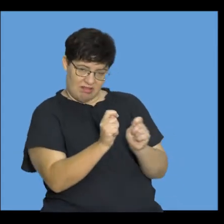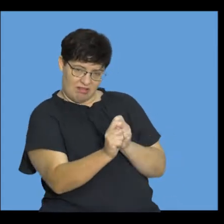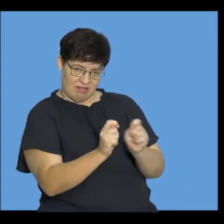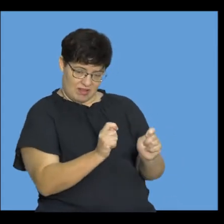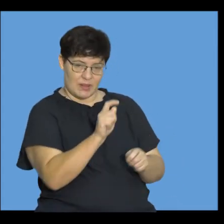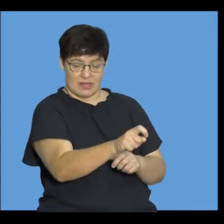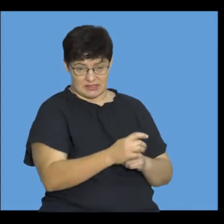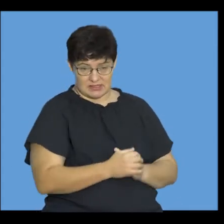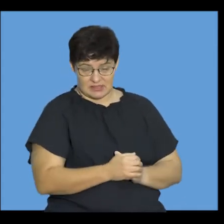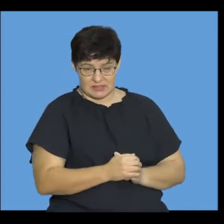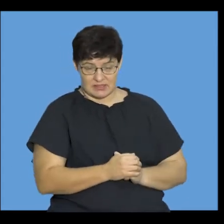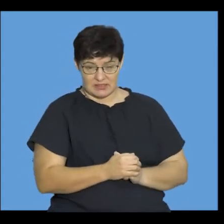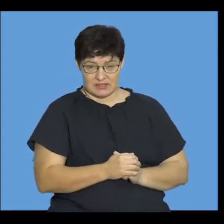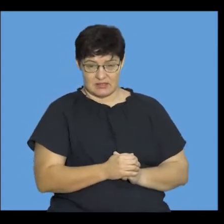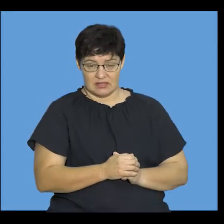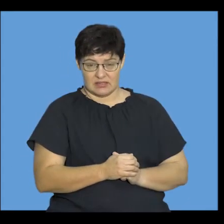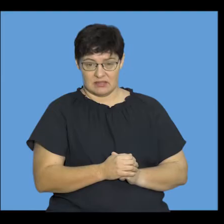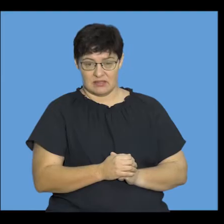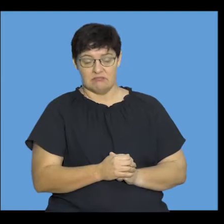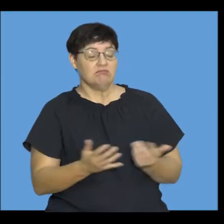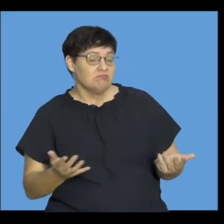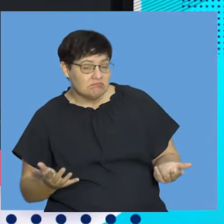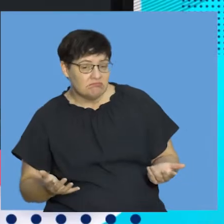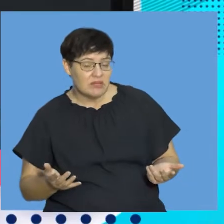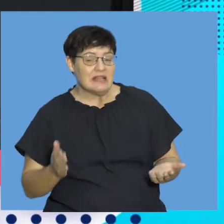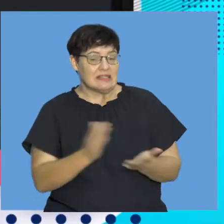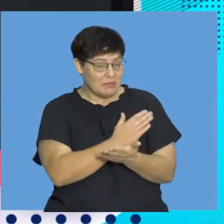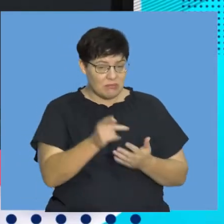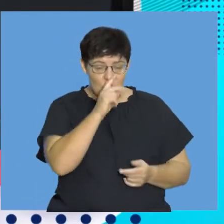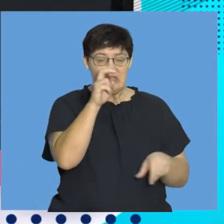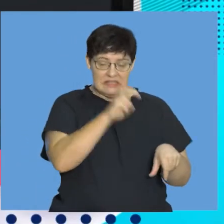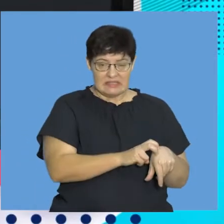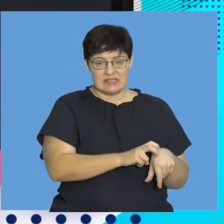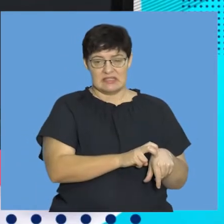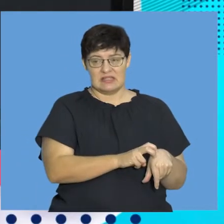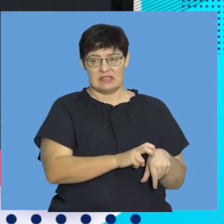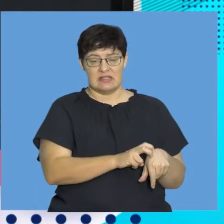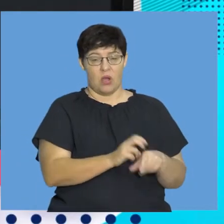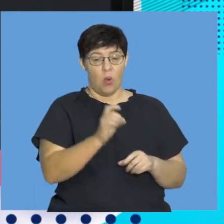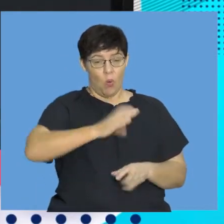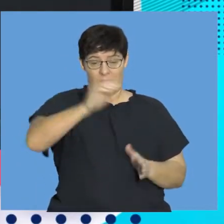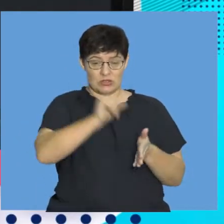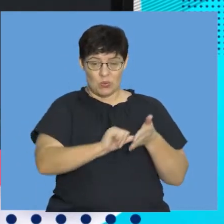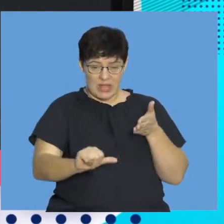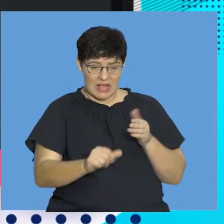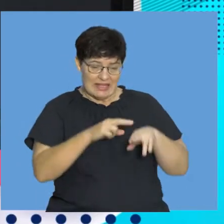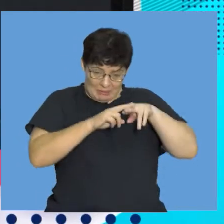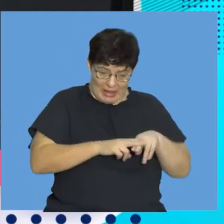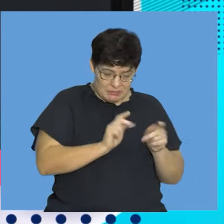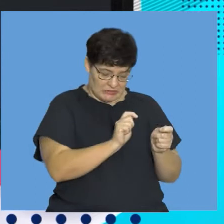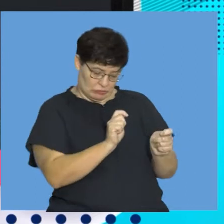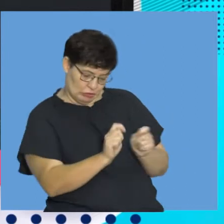right? Sometimes, if the need arises, you may have to adapt it once a week, just